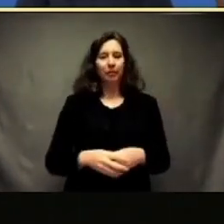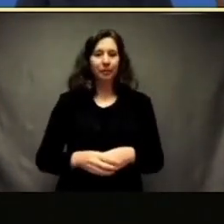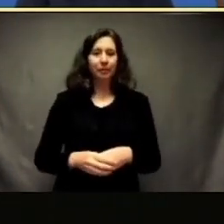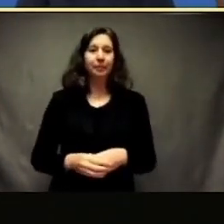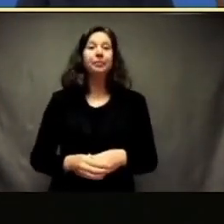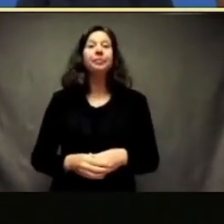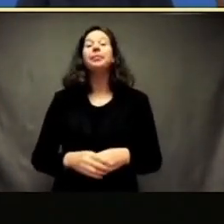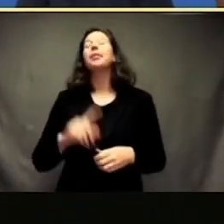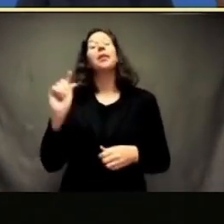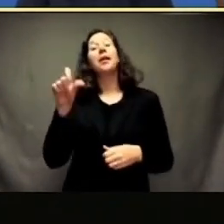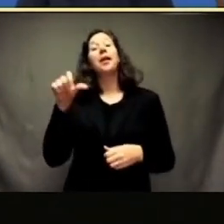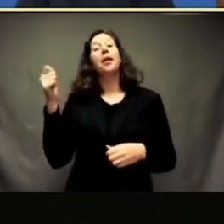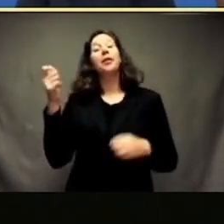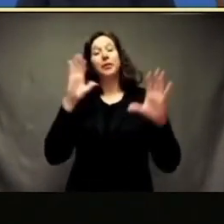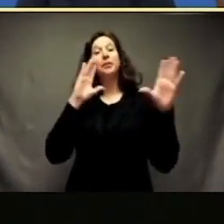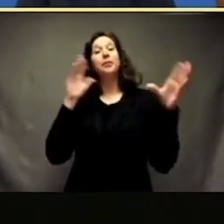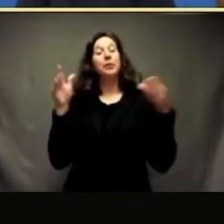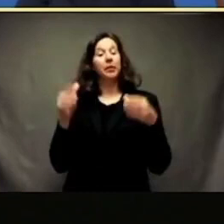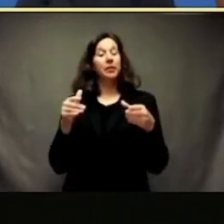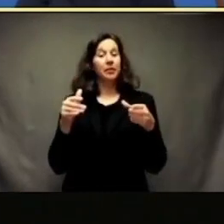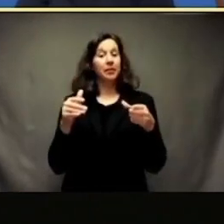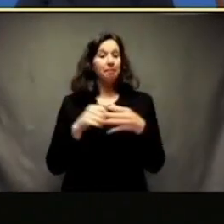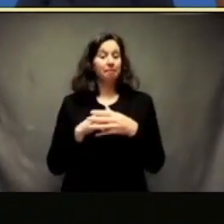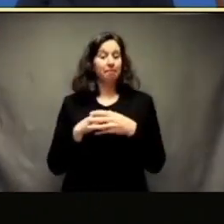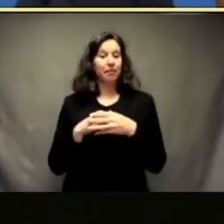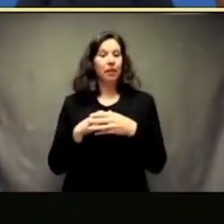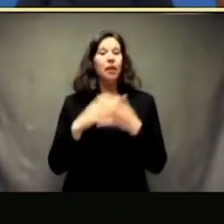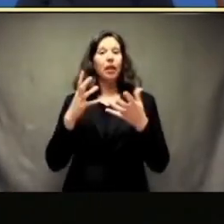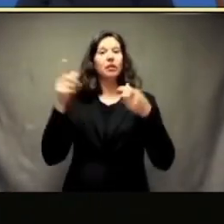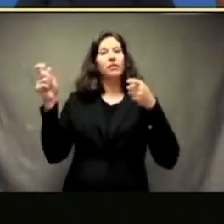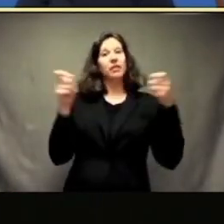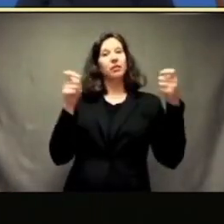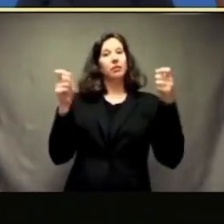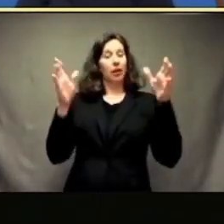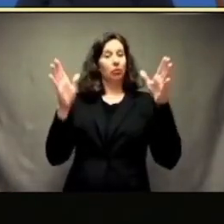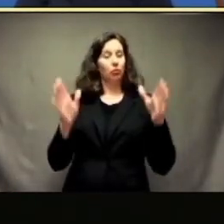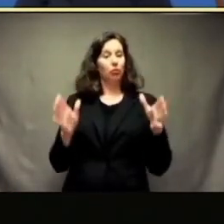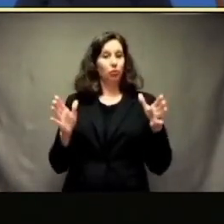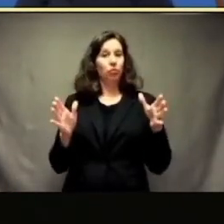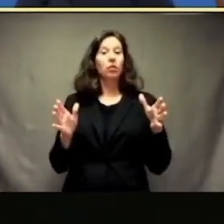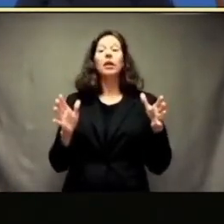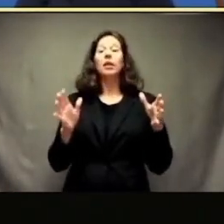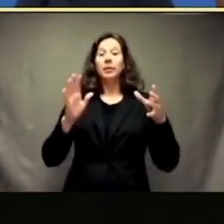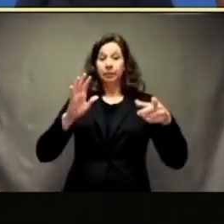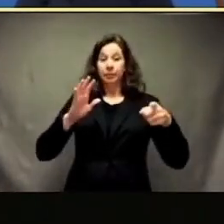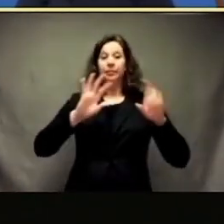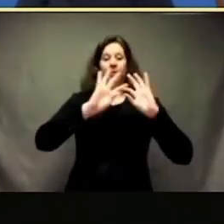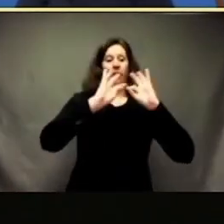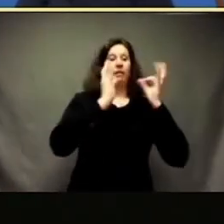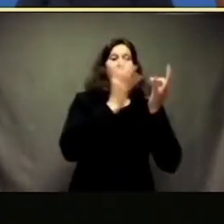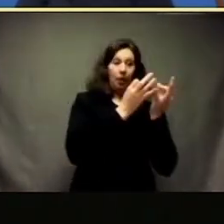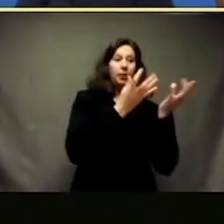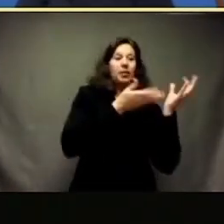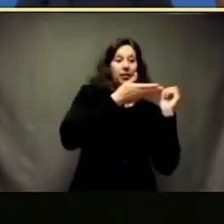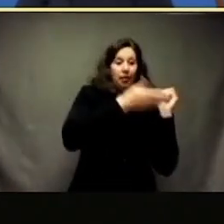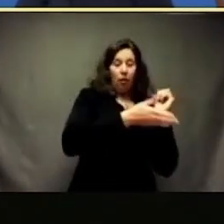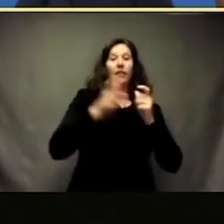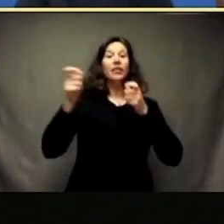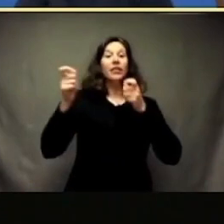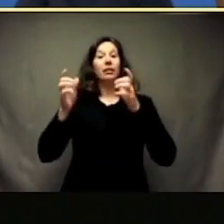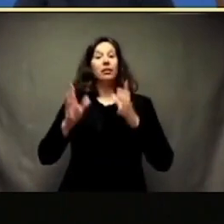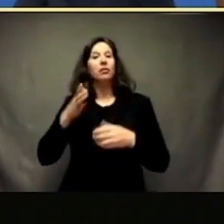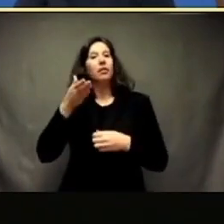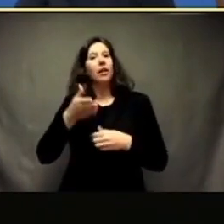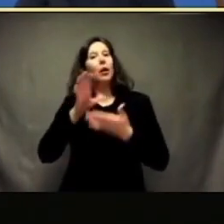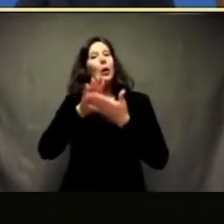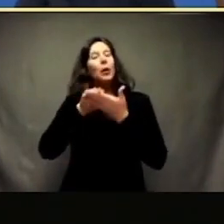Something else that we focused on is facilitators. In addition to families, facilitators are also